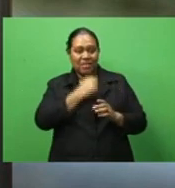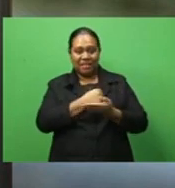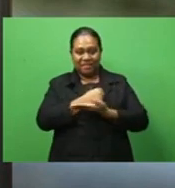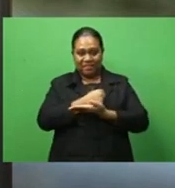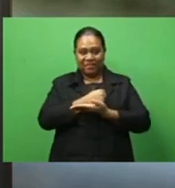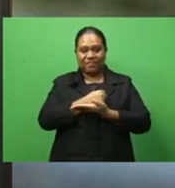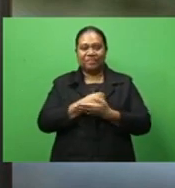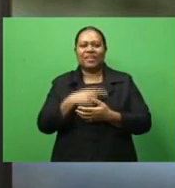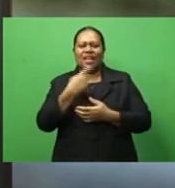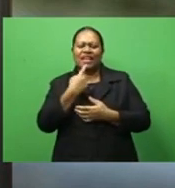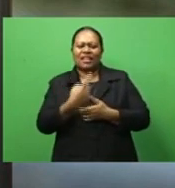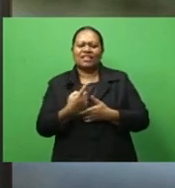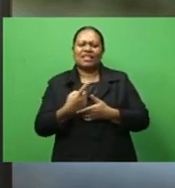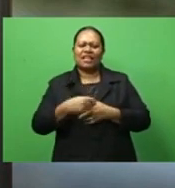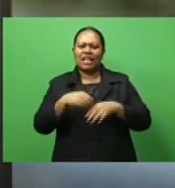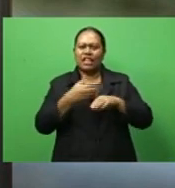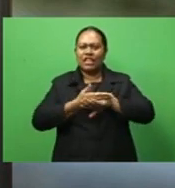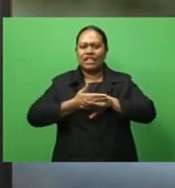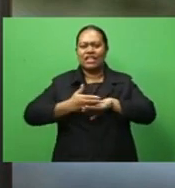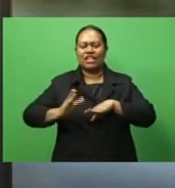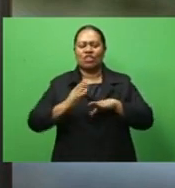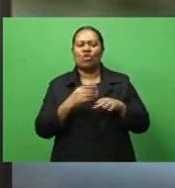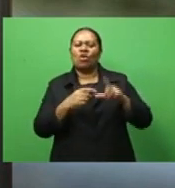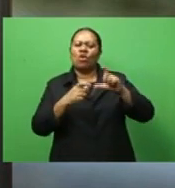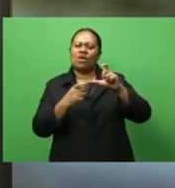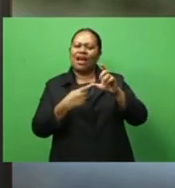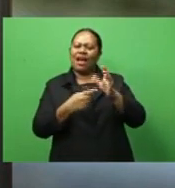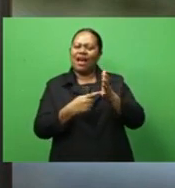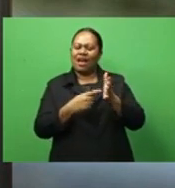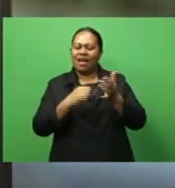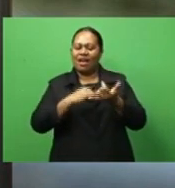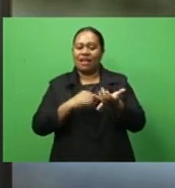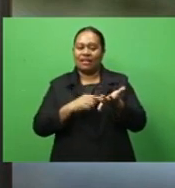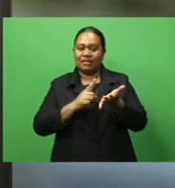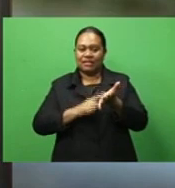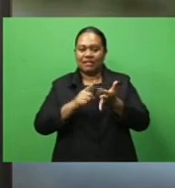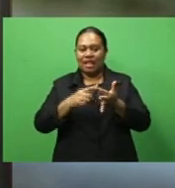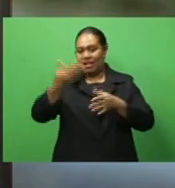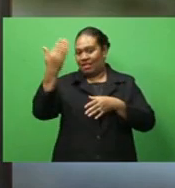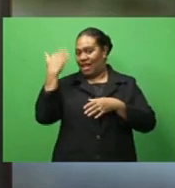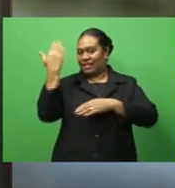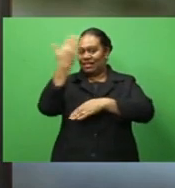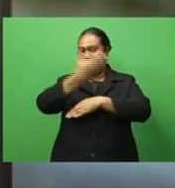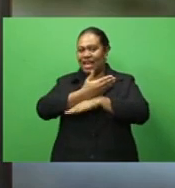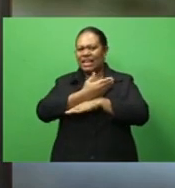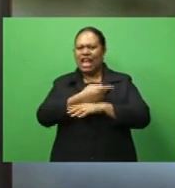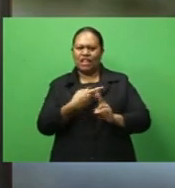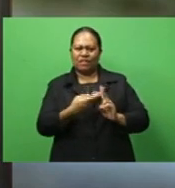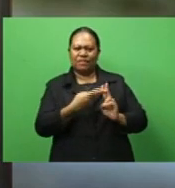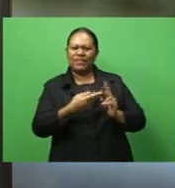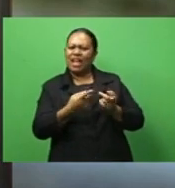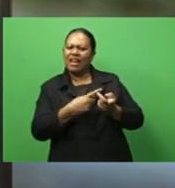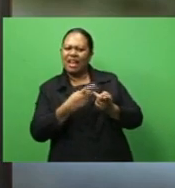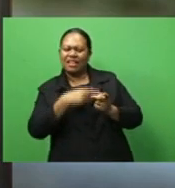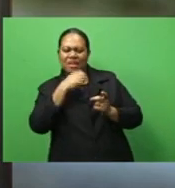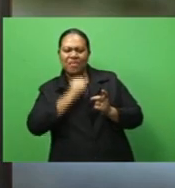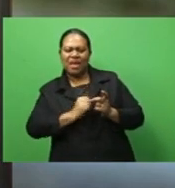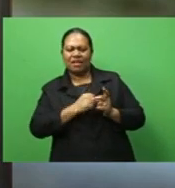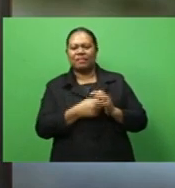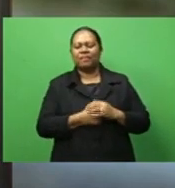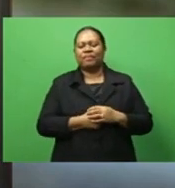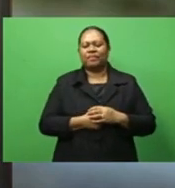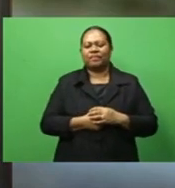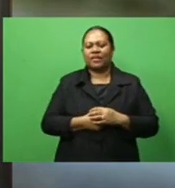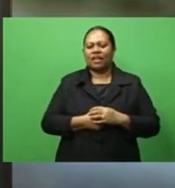Penrith Panthers against the Newcastle Knights in the NRL last night. Both Kikau and former Mbati Jacob Saifiti for the